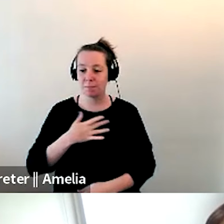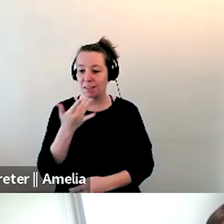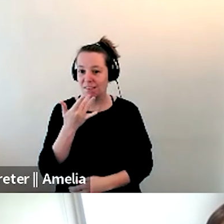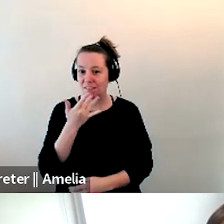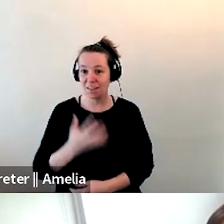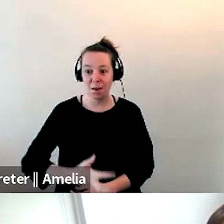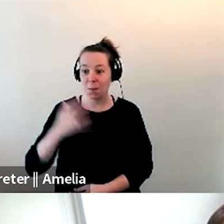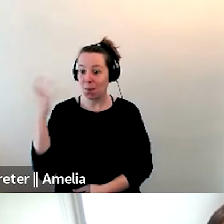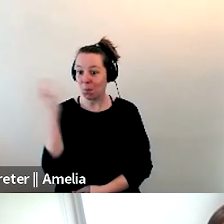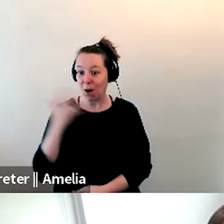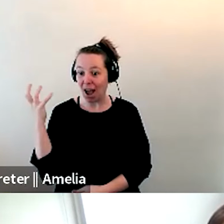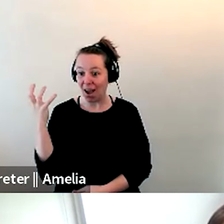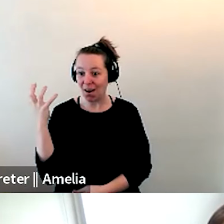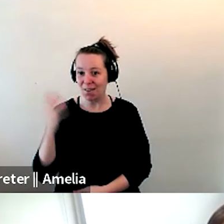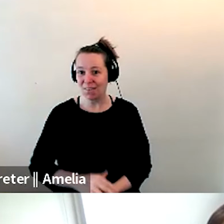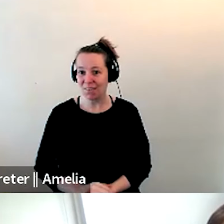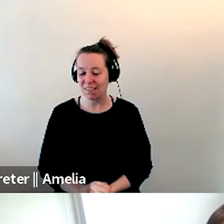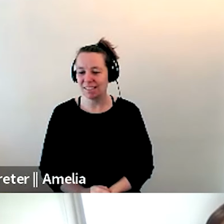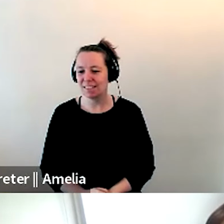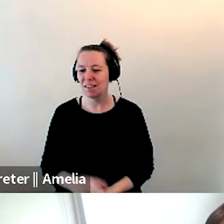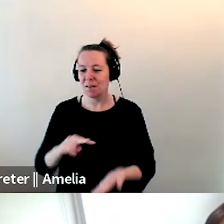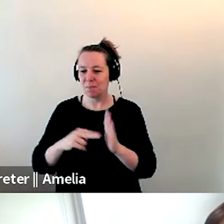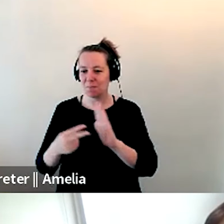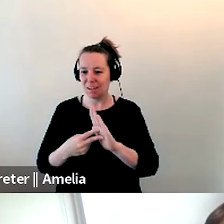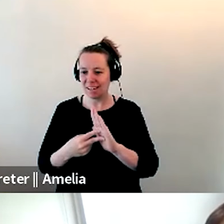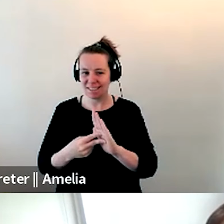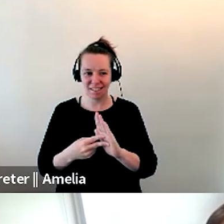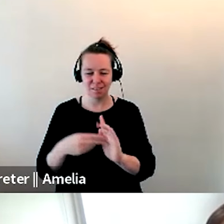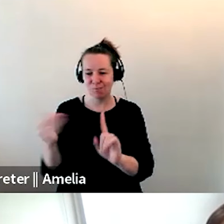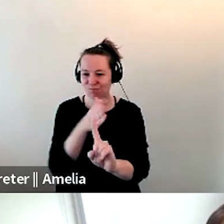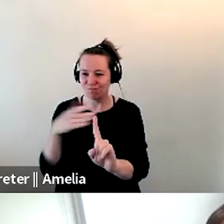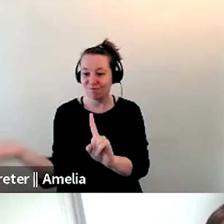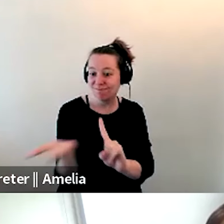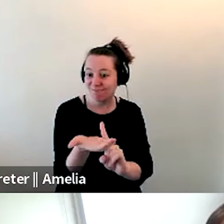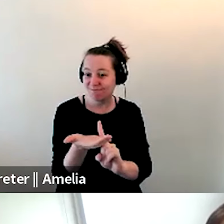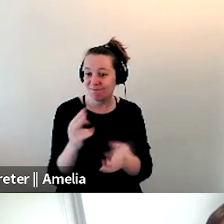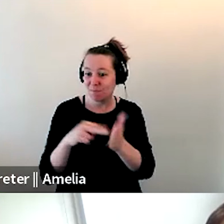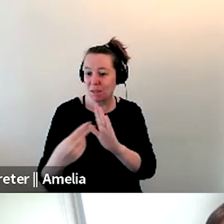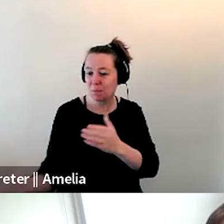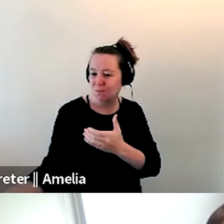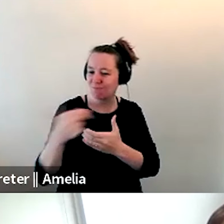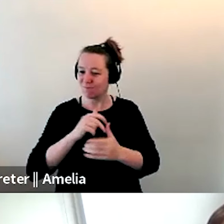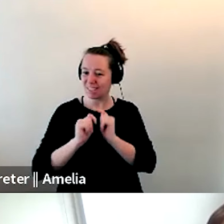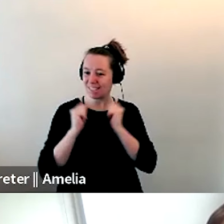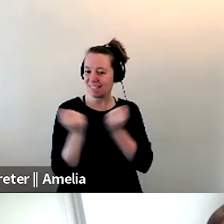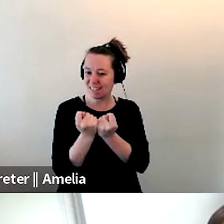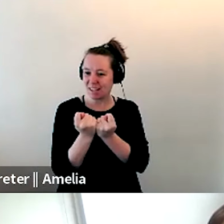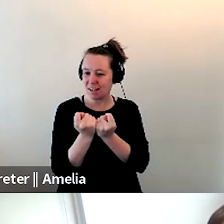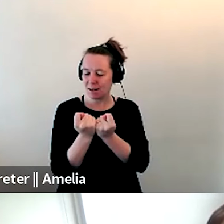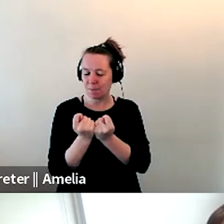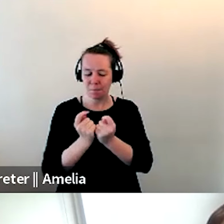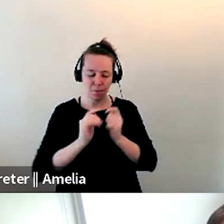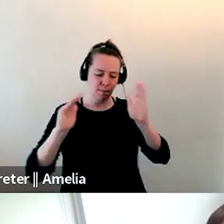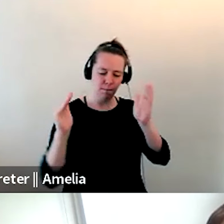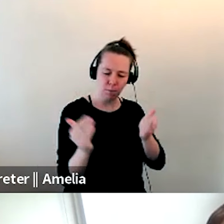wow, the ability to win others over. That's a really important trait. Things like focused,